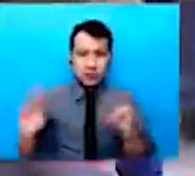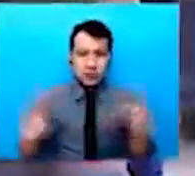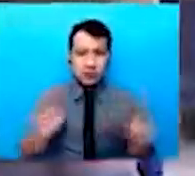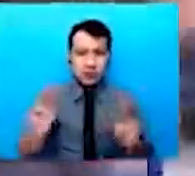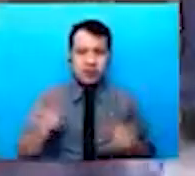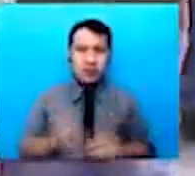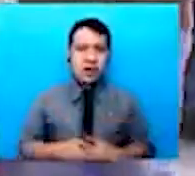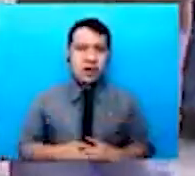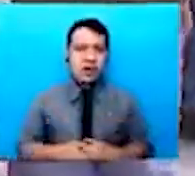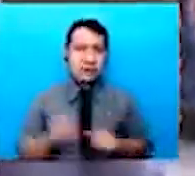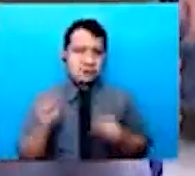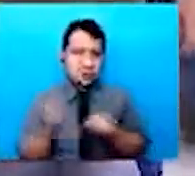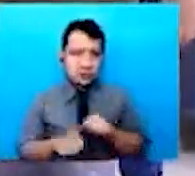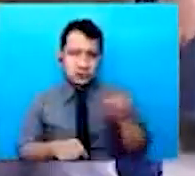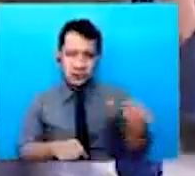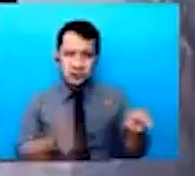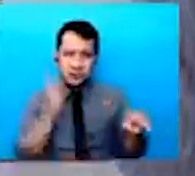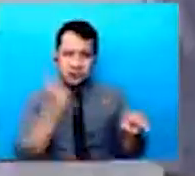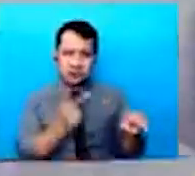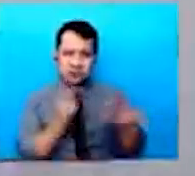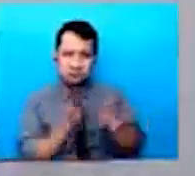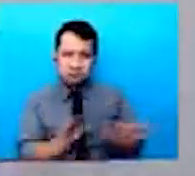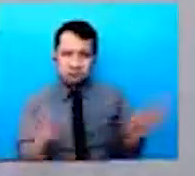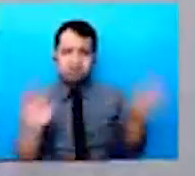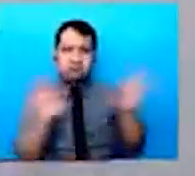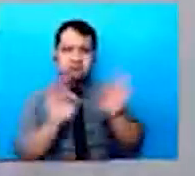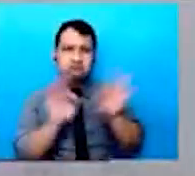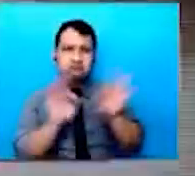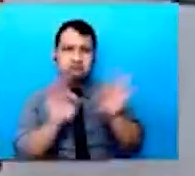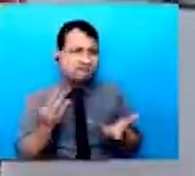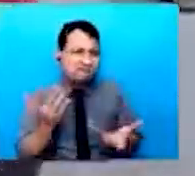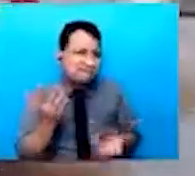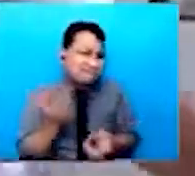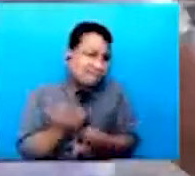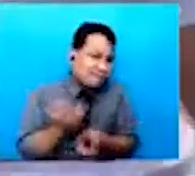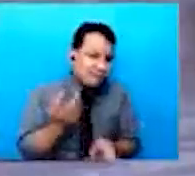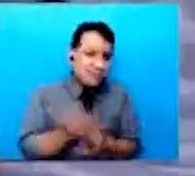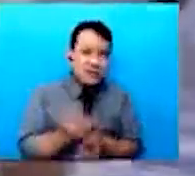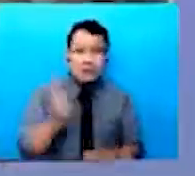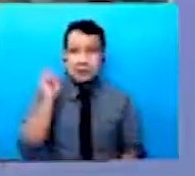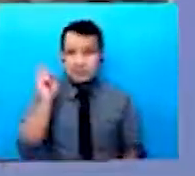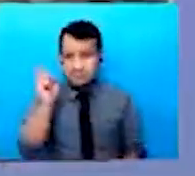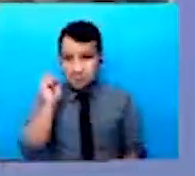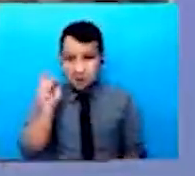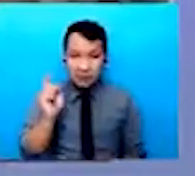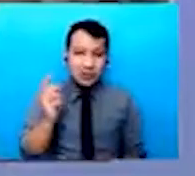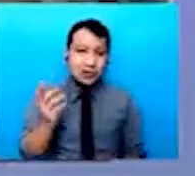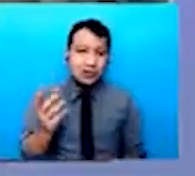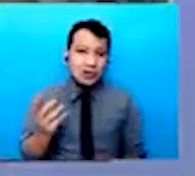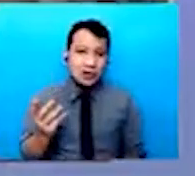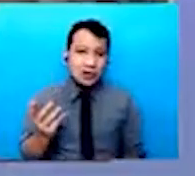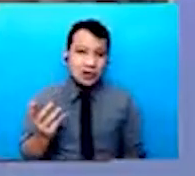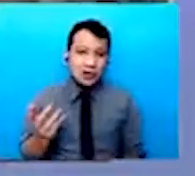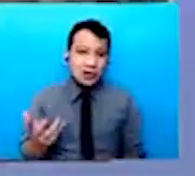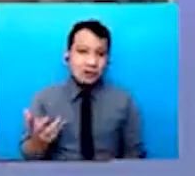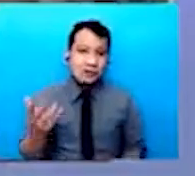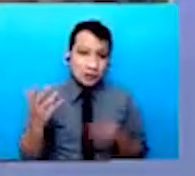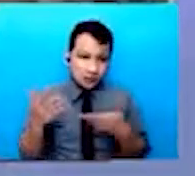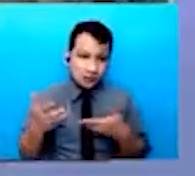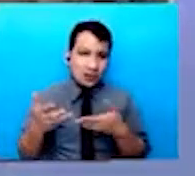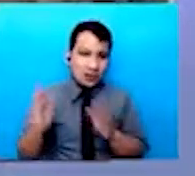yung dapat natin ginagawa. Ang medyo mahirap lang ay napapabilis yata yung pag-allow natin ng mga